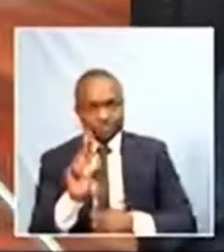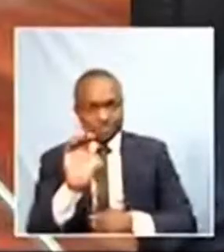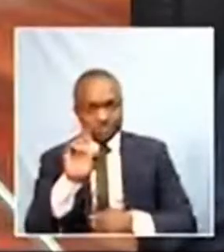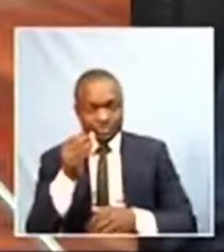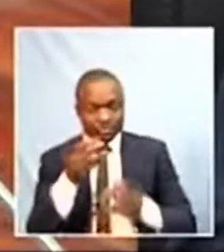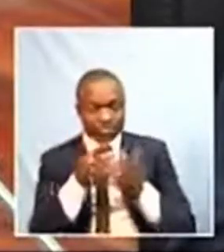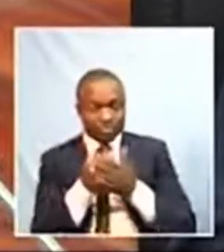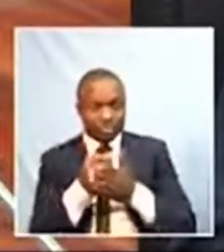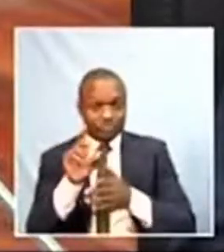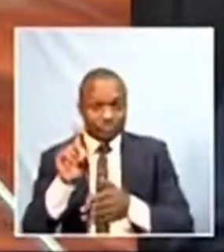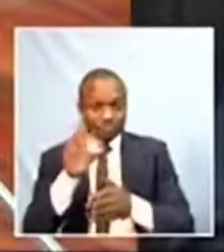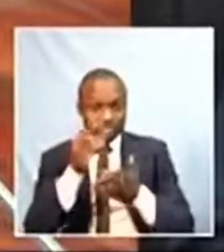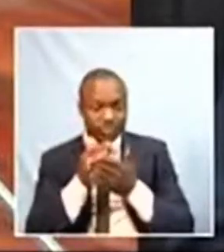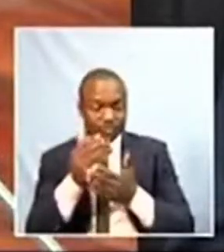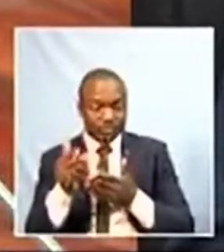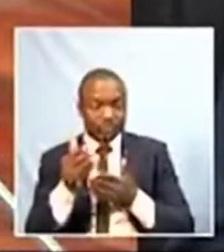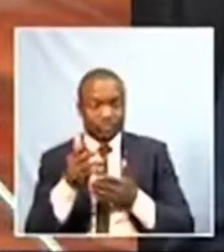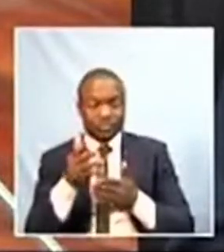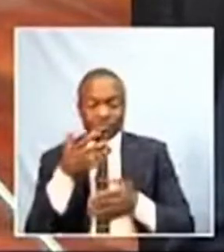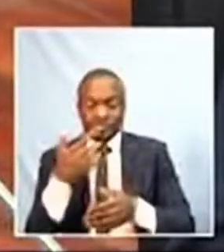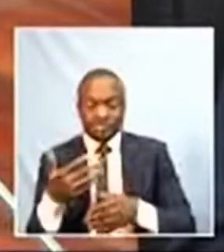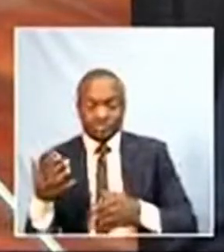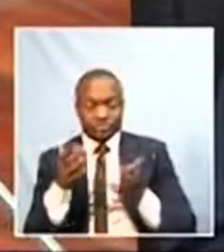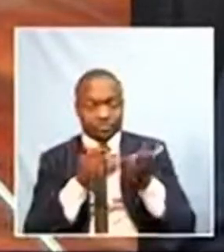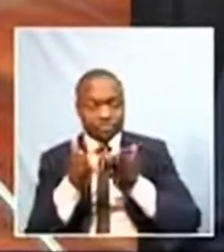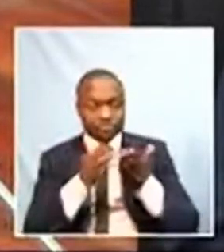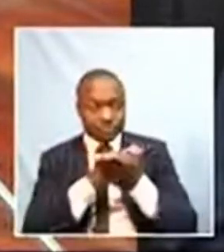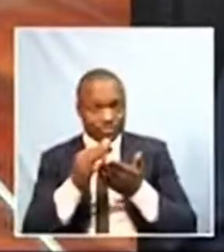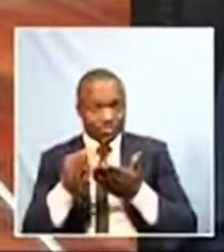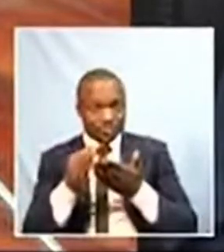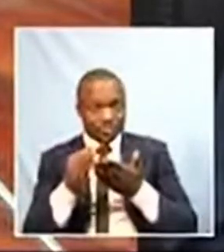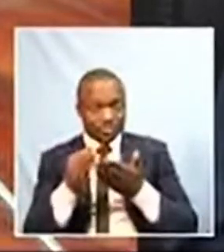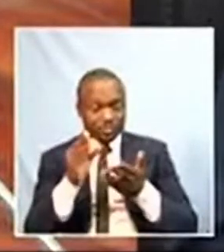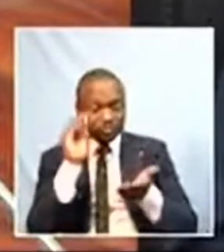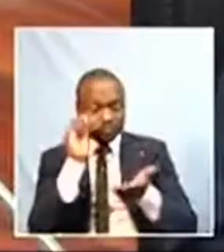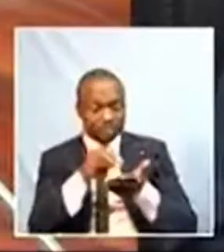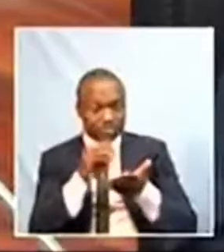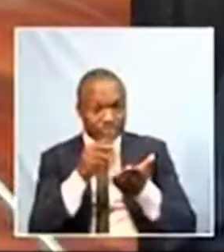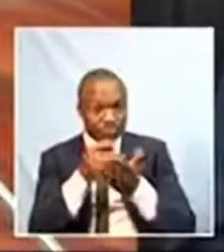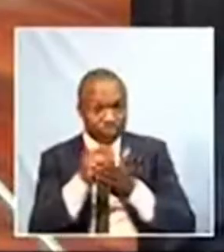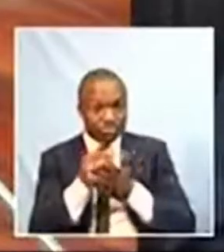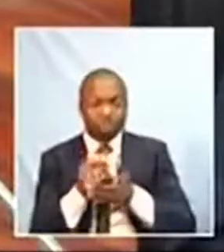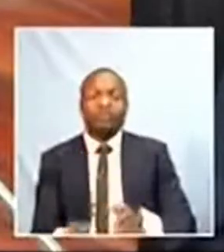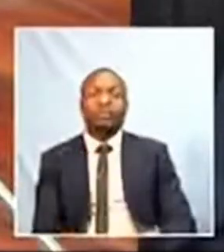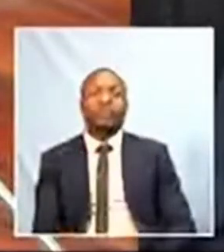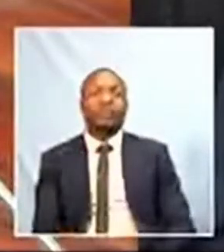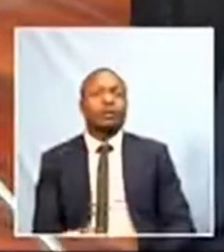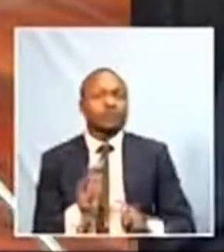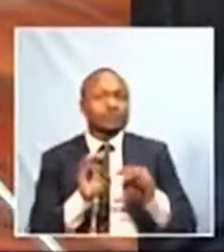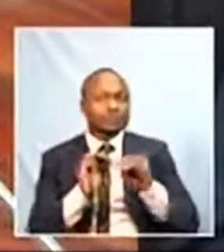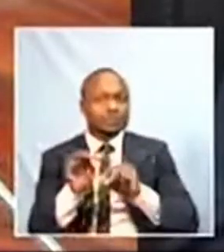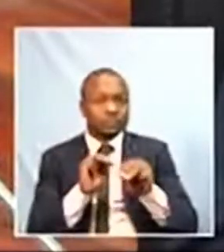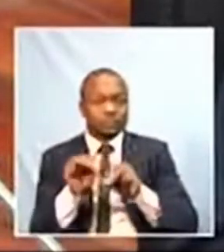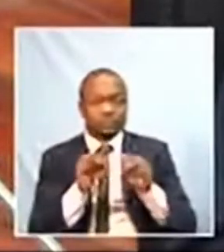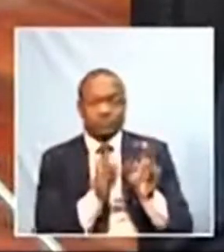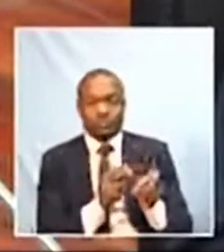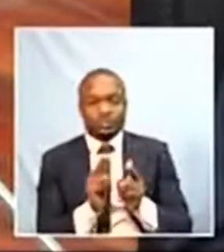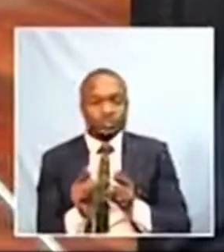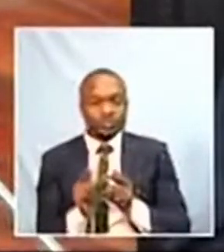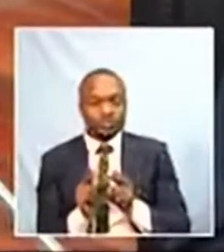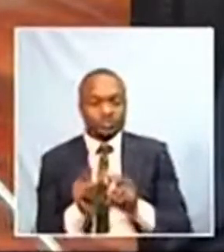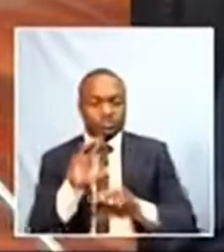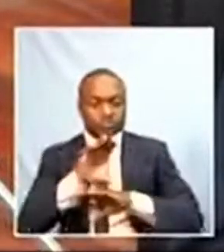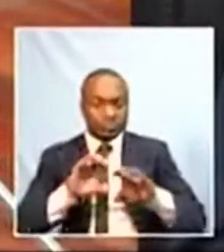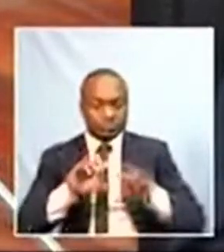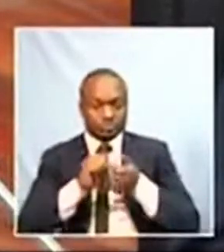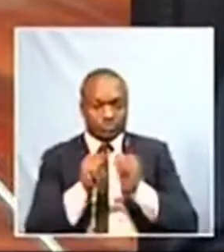Chair, we move to D, procurement of goods and services, failure to inscribe assets. Management response. Cause